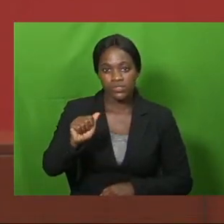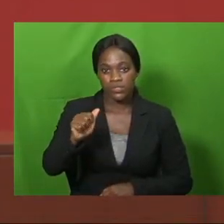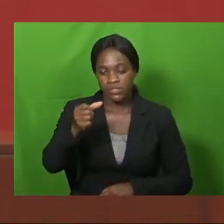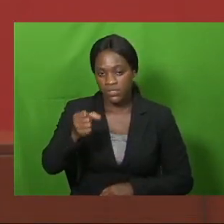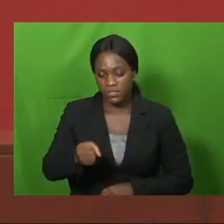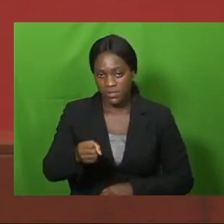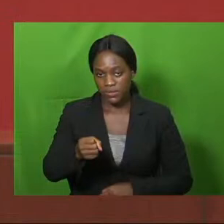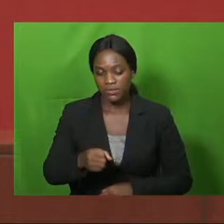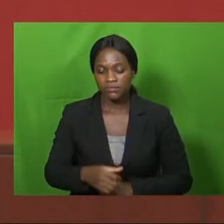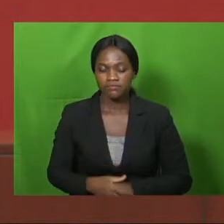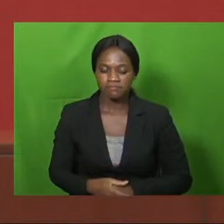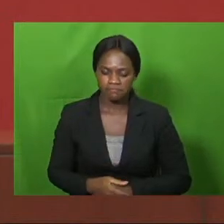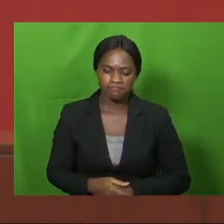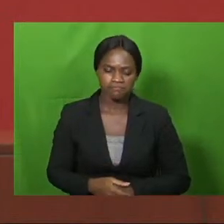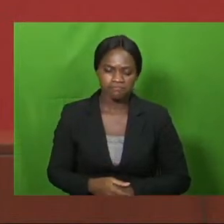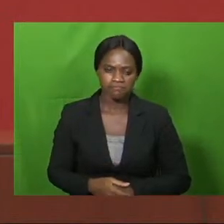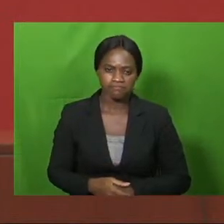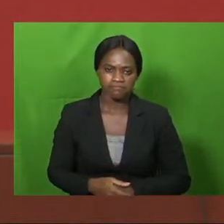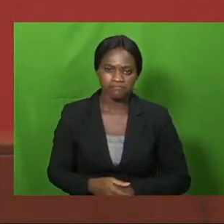South? So, honorable members,